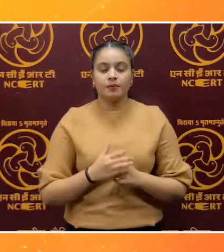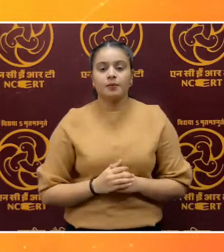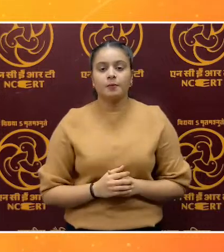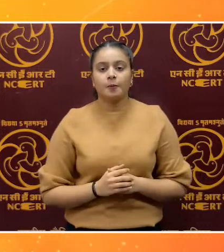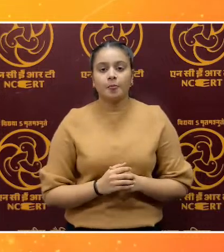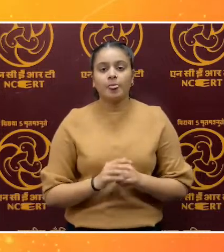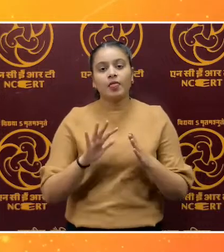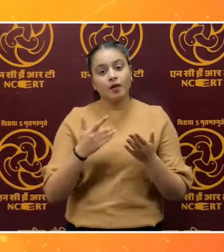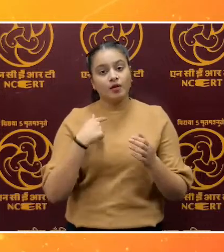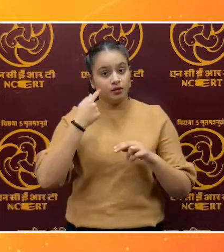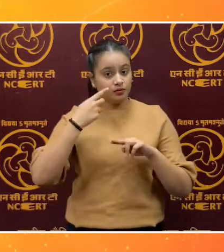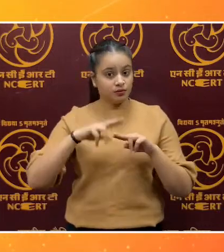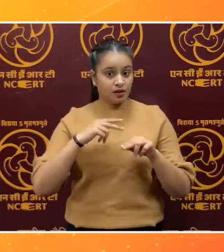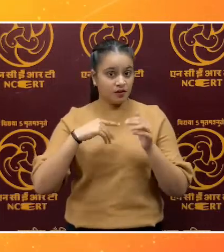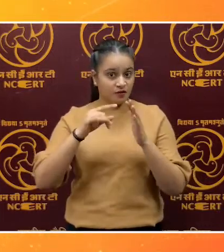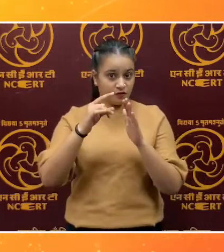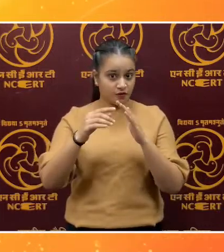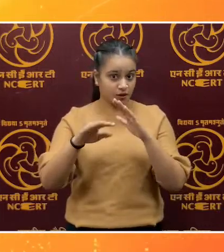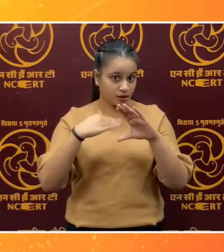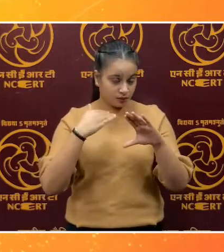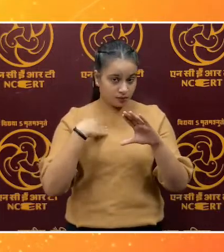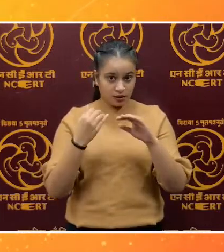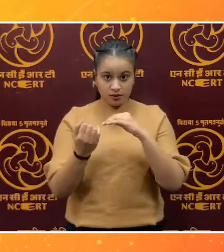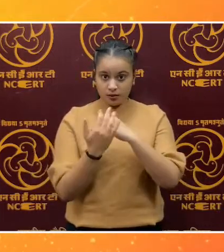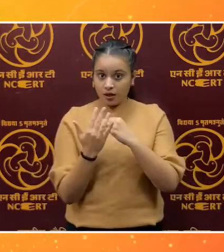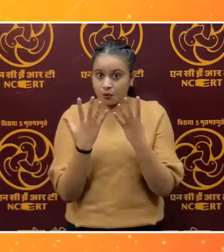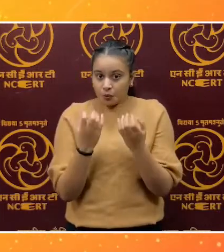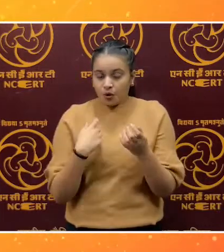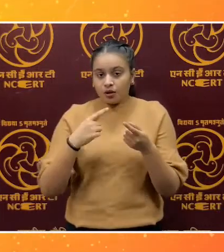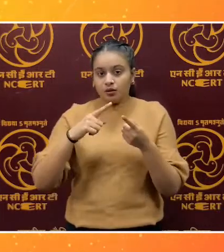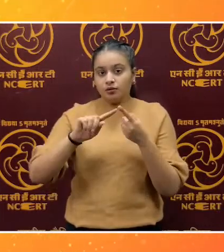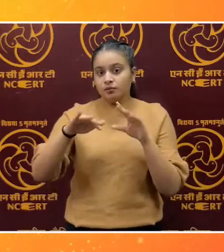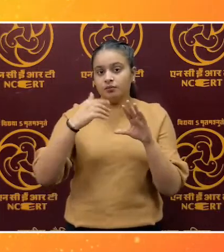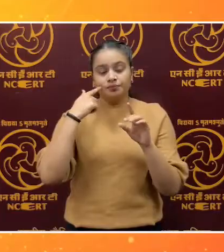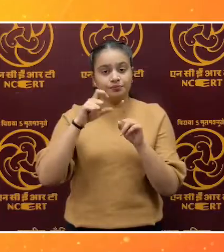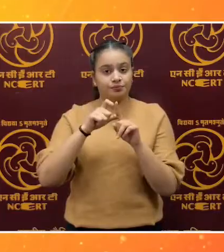8800440559. And if you want to email us, the email ID would be